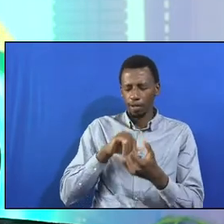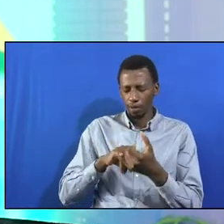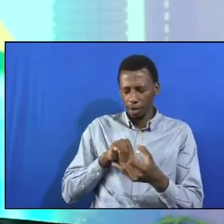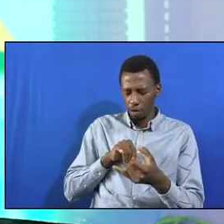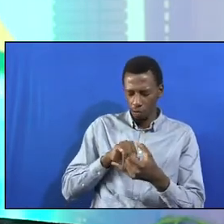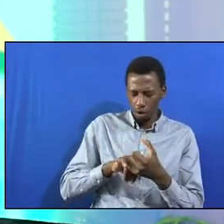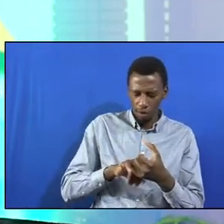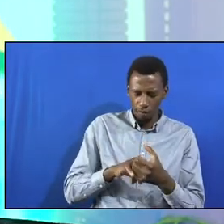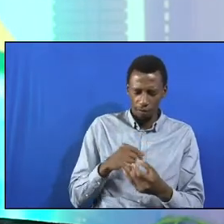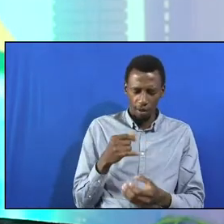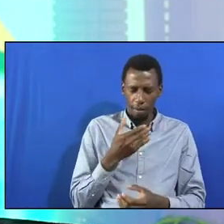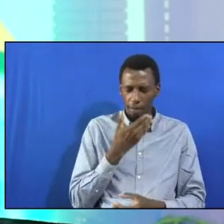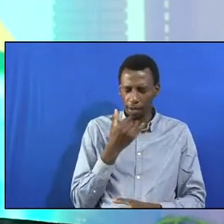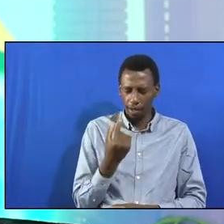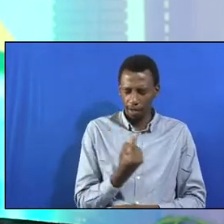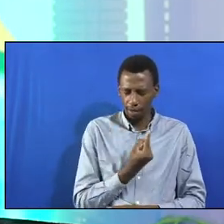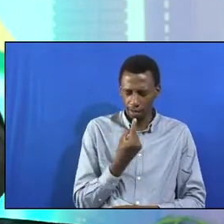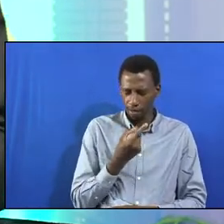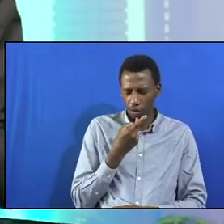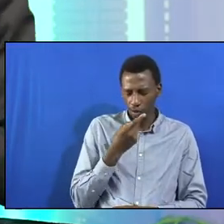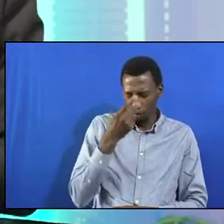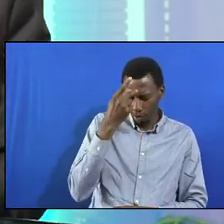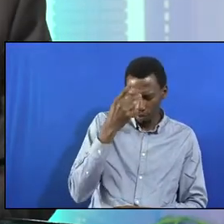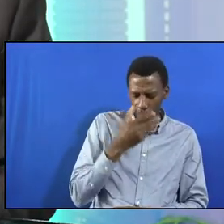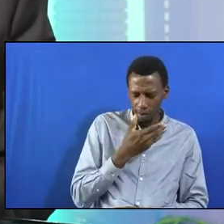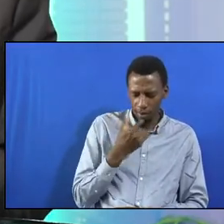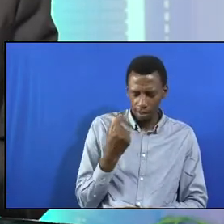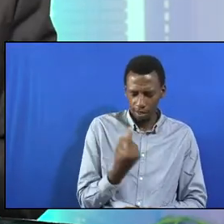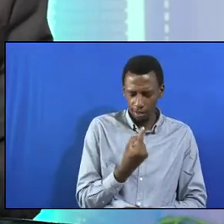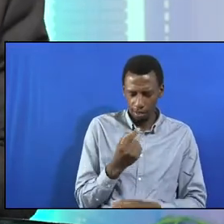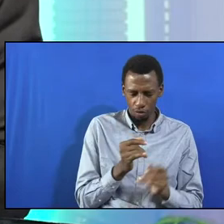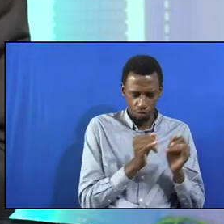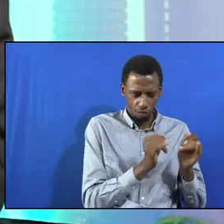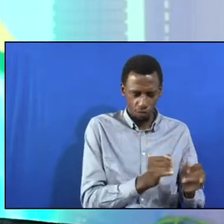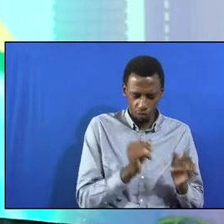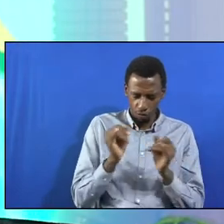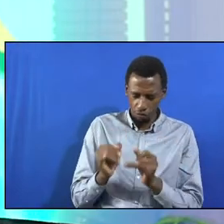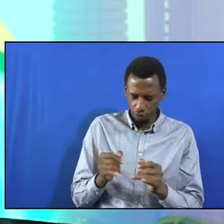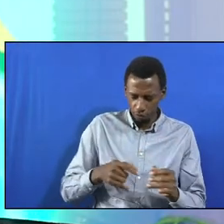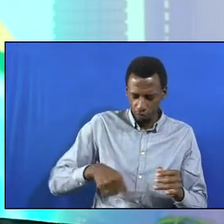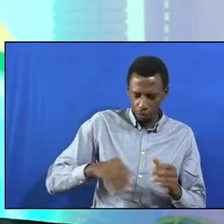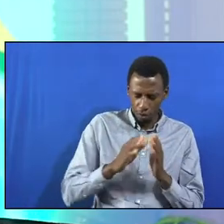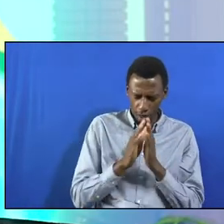better single parents, better single individuals. We pray for this